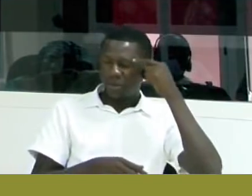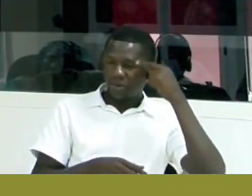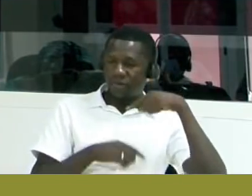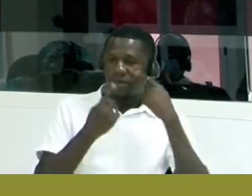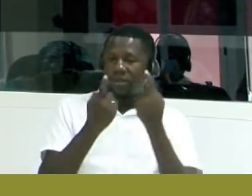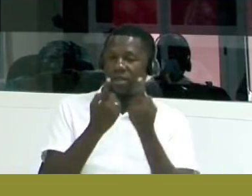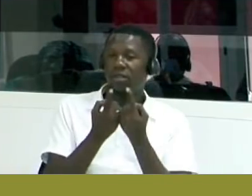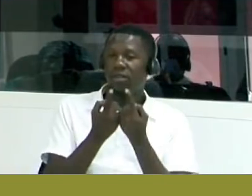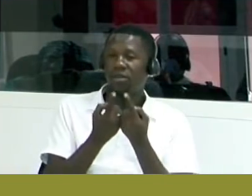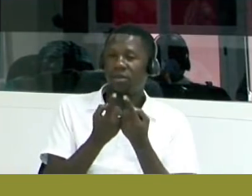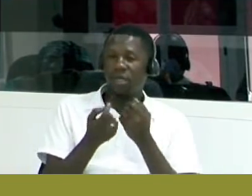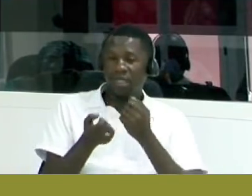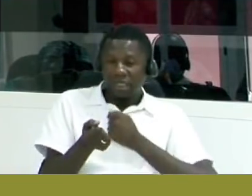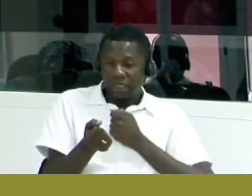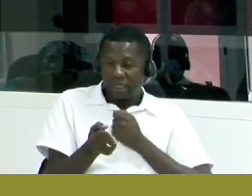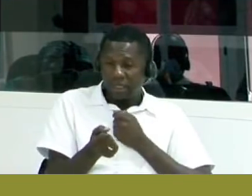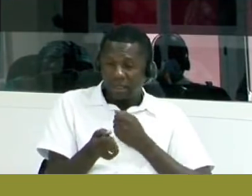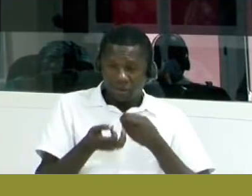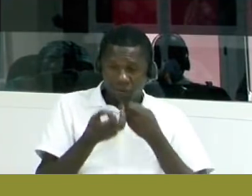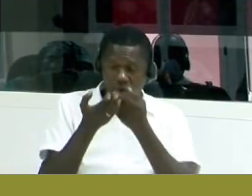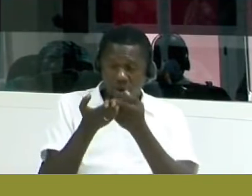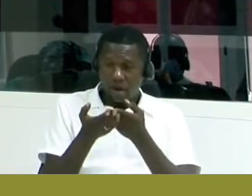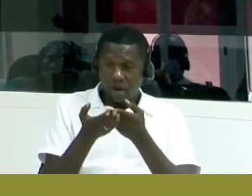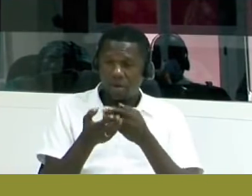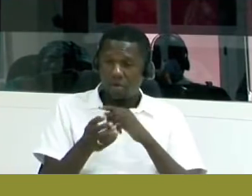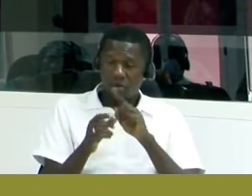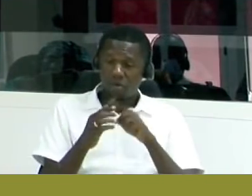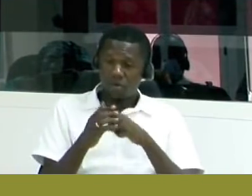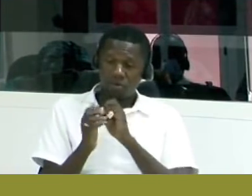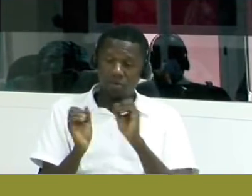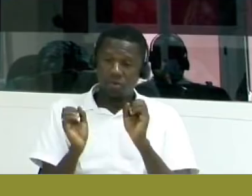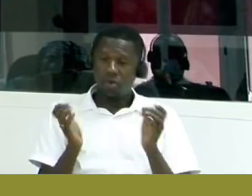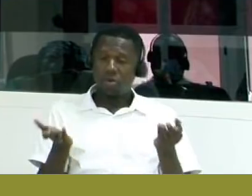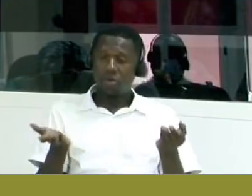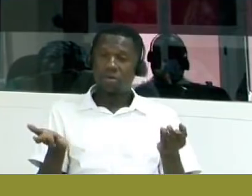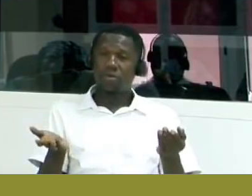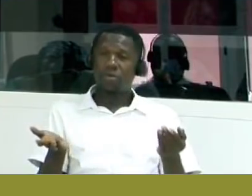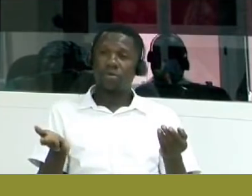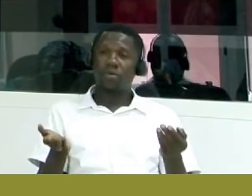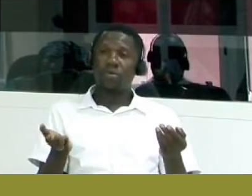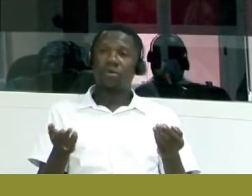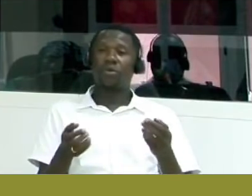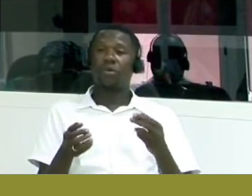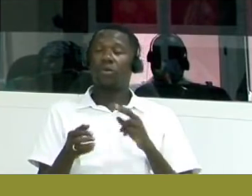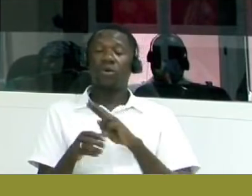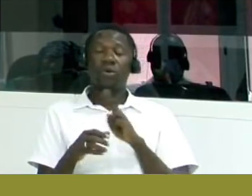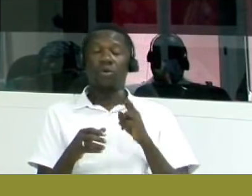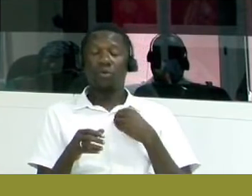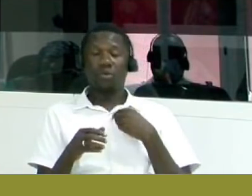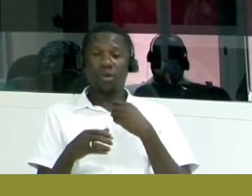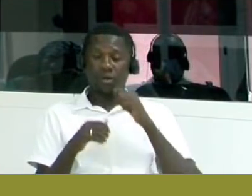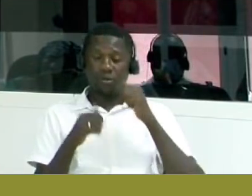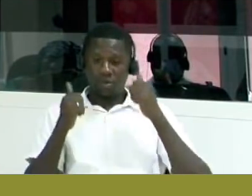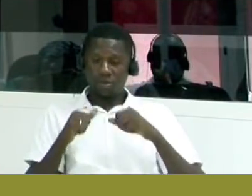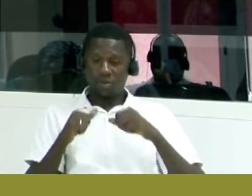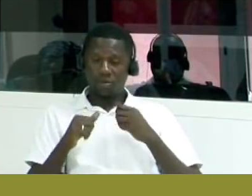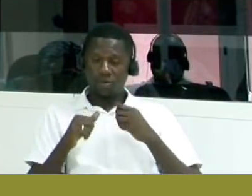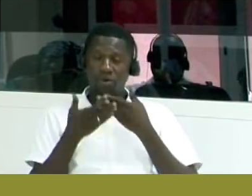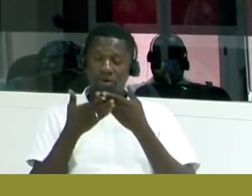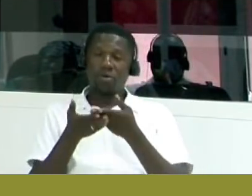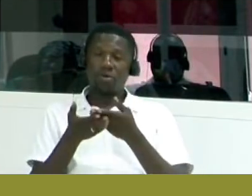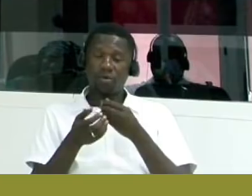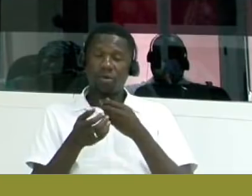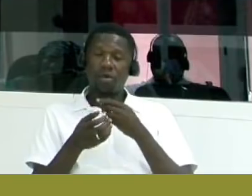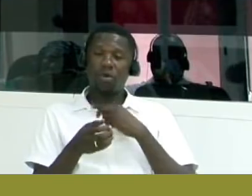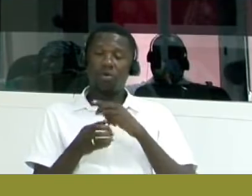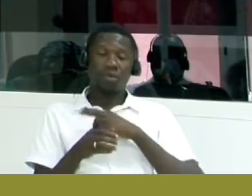or was there no threat? No, I wouldn't be able to comment on that. I don't know. Well, not being able to comment on it, not being willing to comment